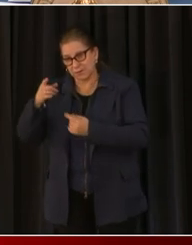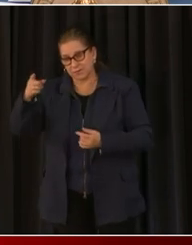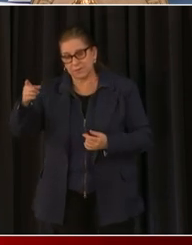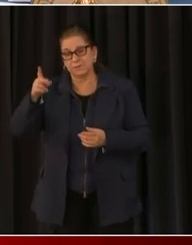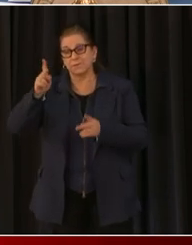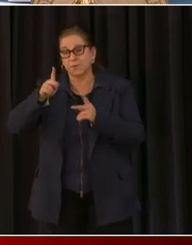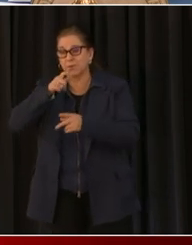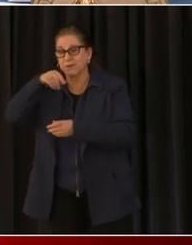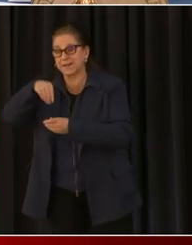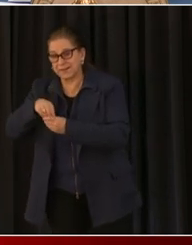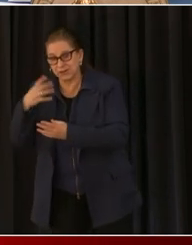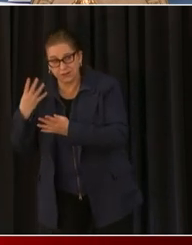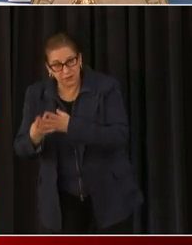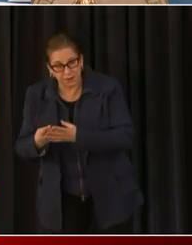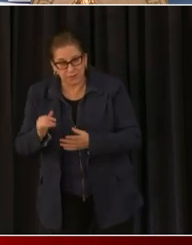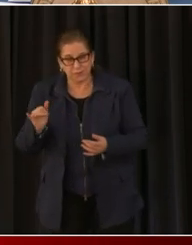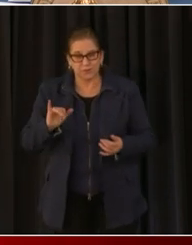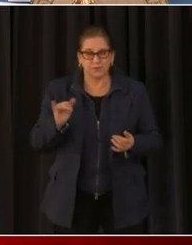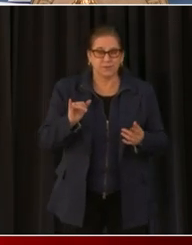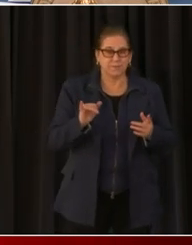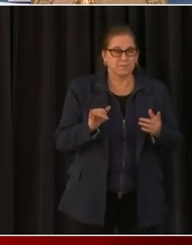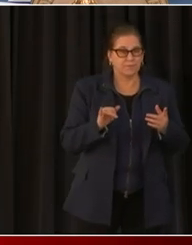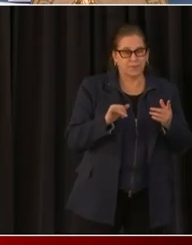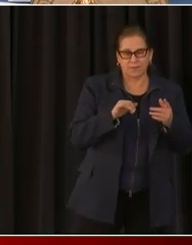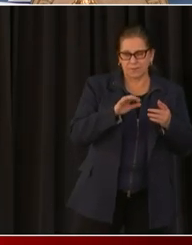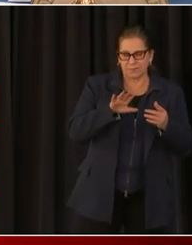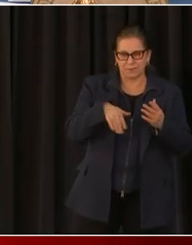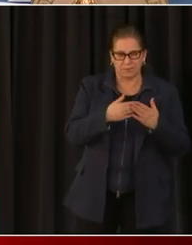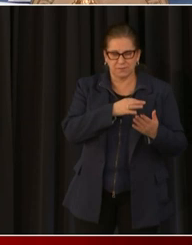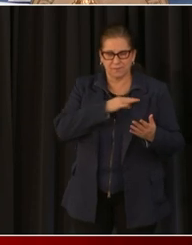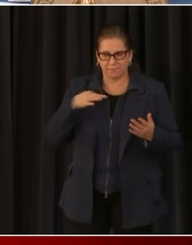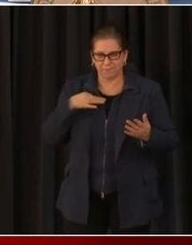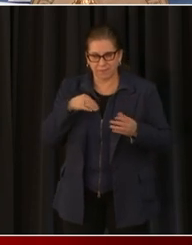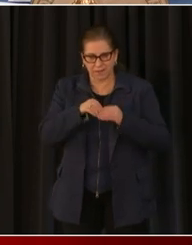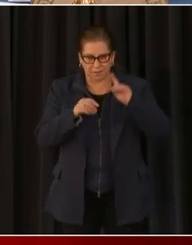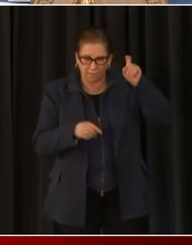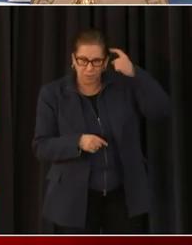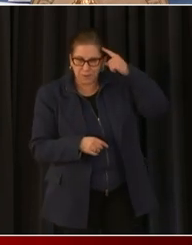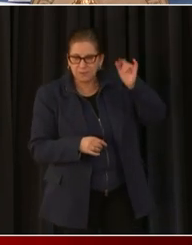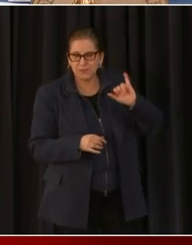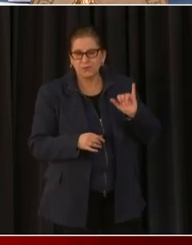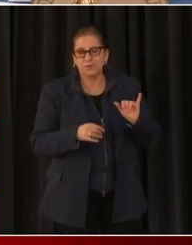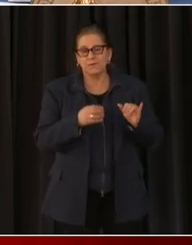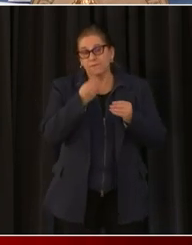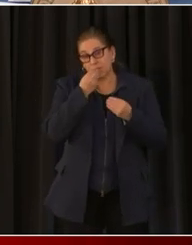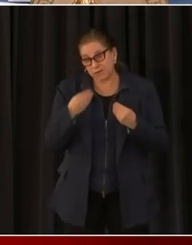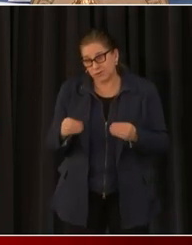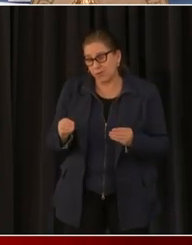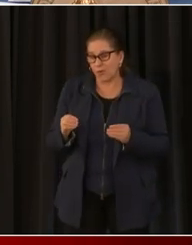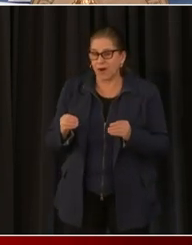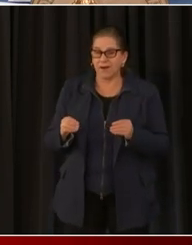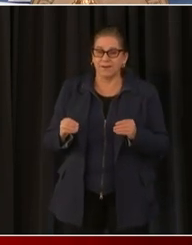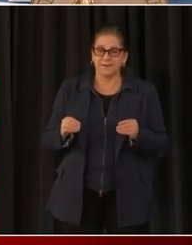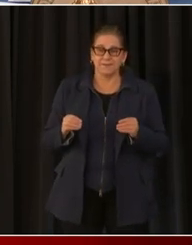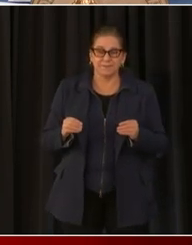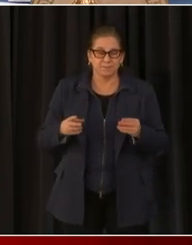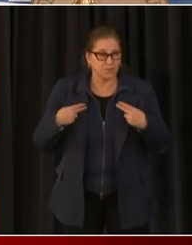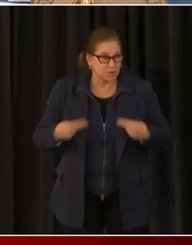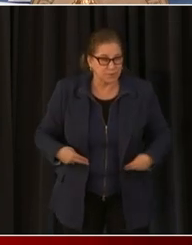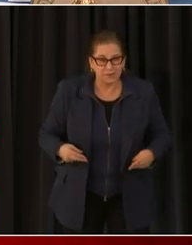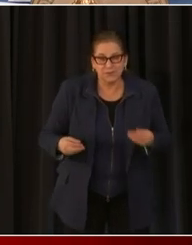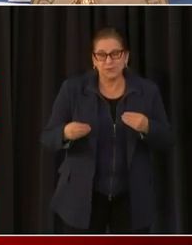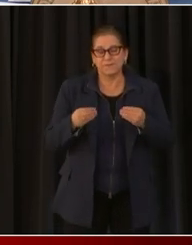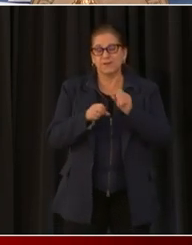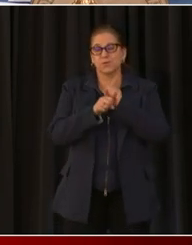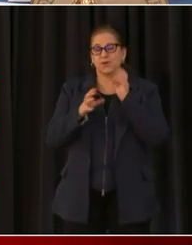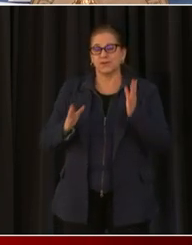personnel, government operations personnel, as I mentioned, new today, grocery workers, health and human services